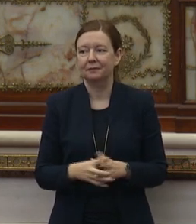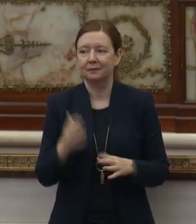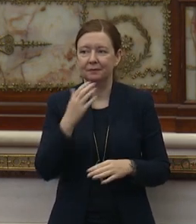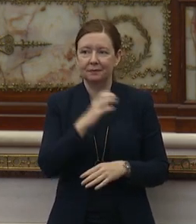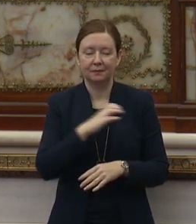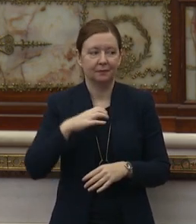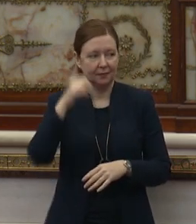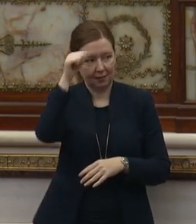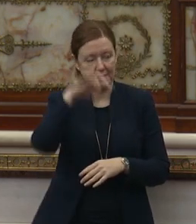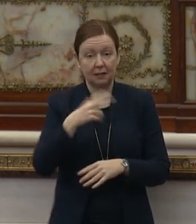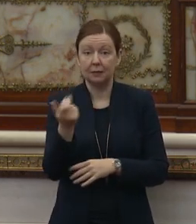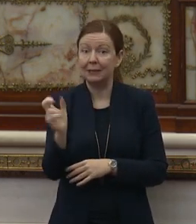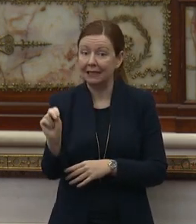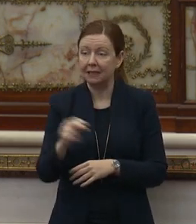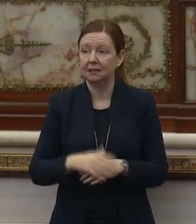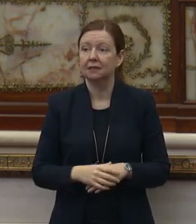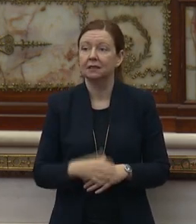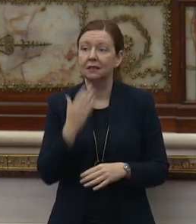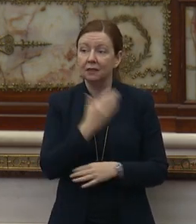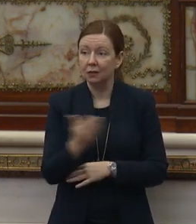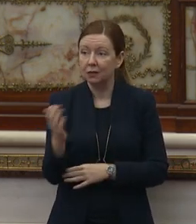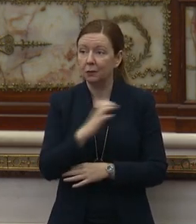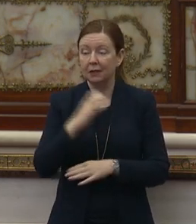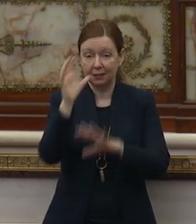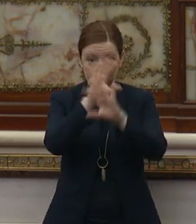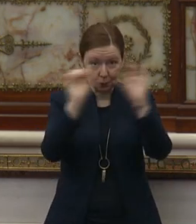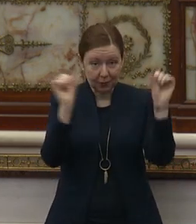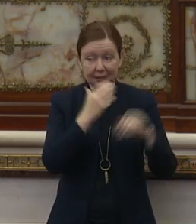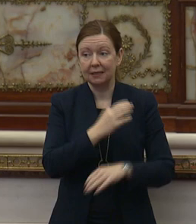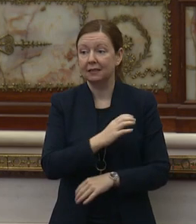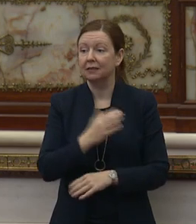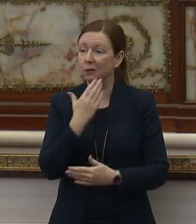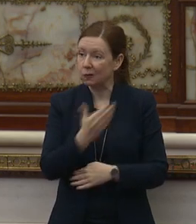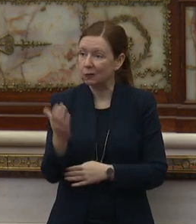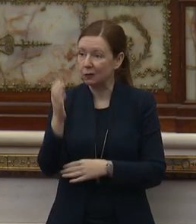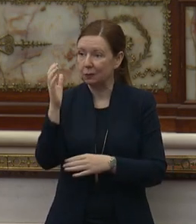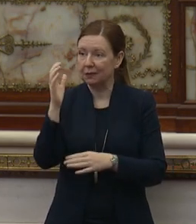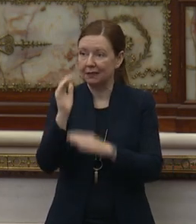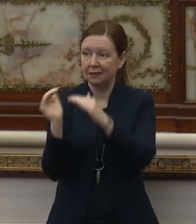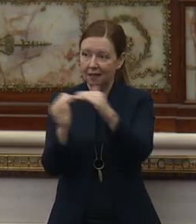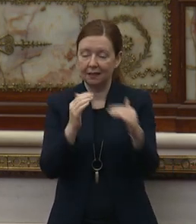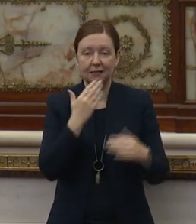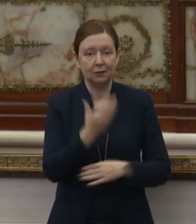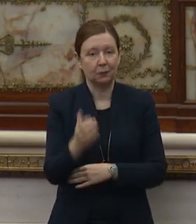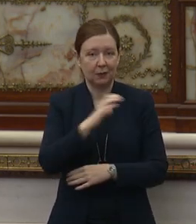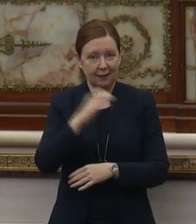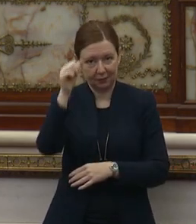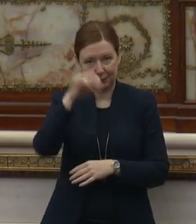Councilman Heenan. Good morning, Council President. And good morning, colleagues. Good morning, Councilman.